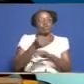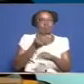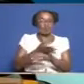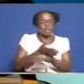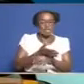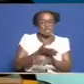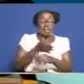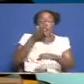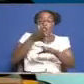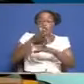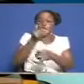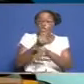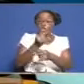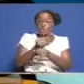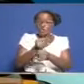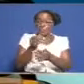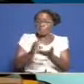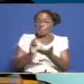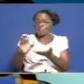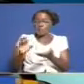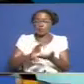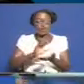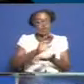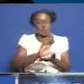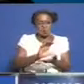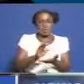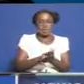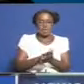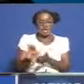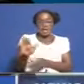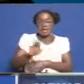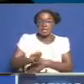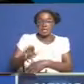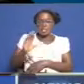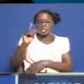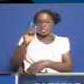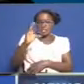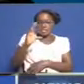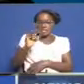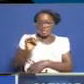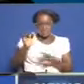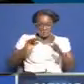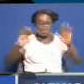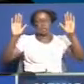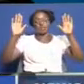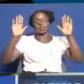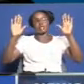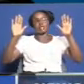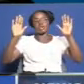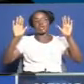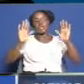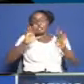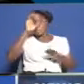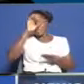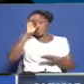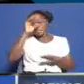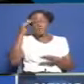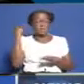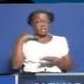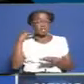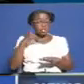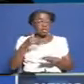Criminal Investigations. Nyamohanga, alias Nasra, surrendered herself to the serious crime detectives on